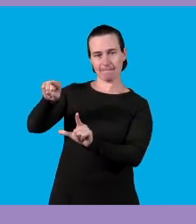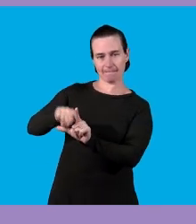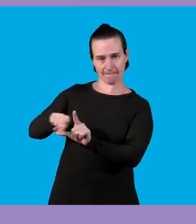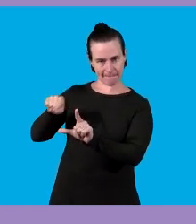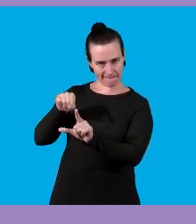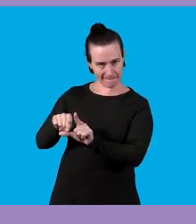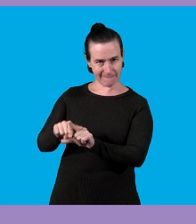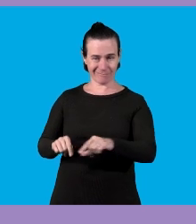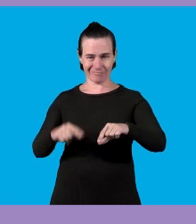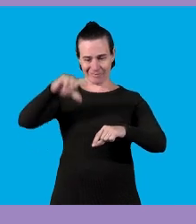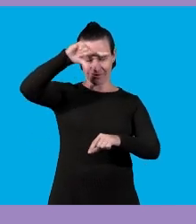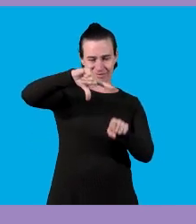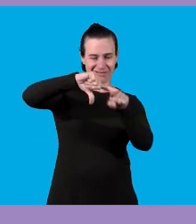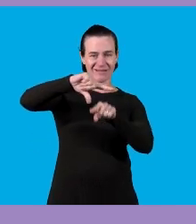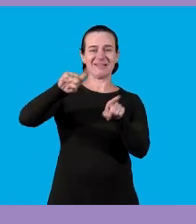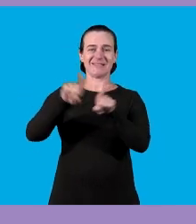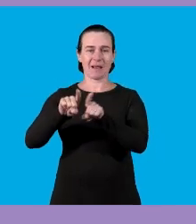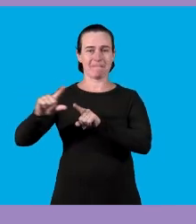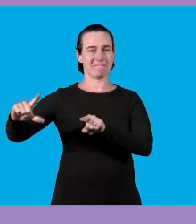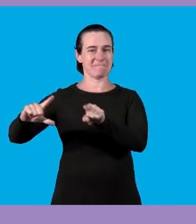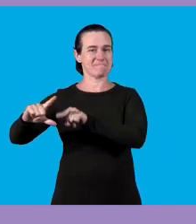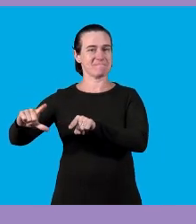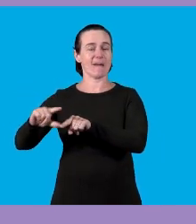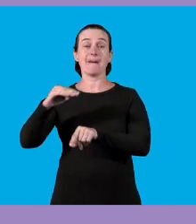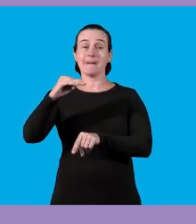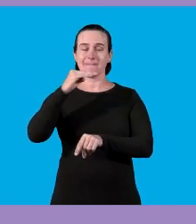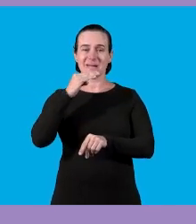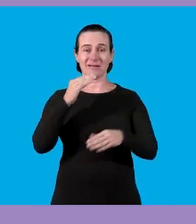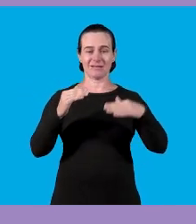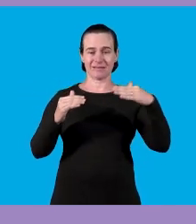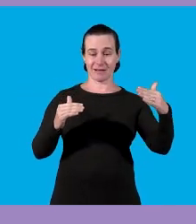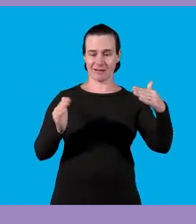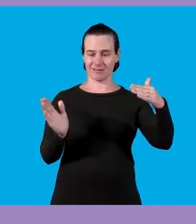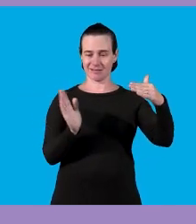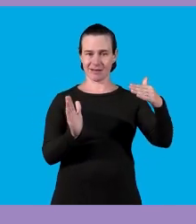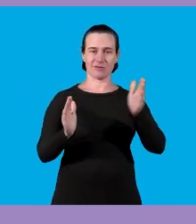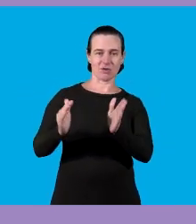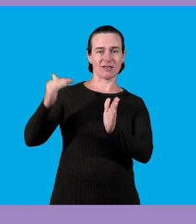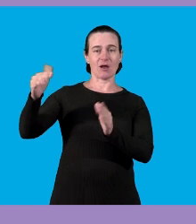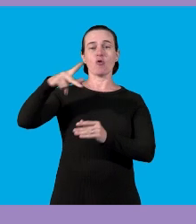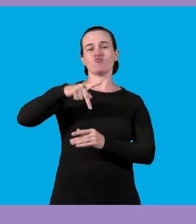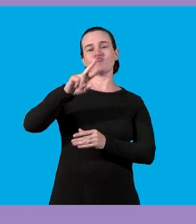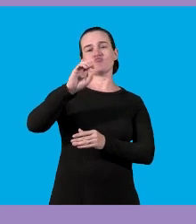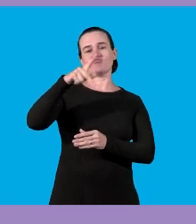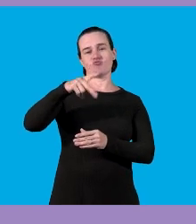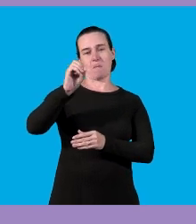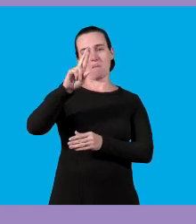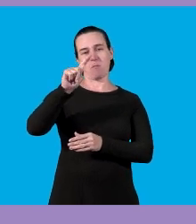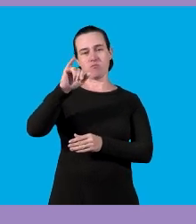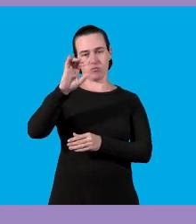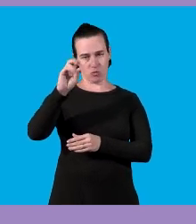two triangles are similar, and therefore that means the sides are proportional. Let's first find the first part of the